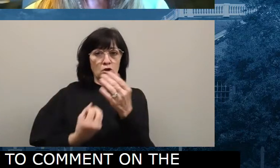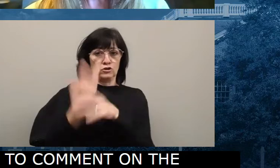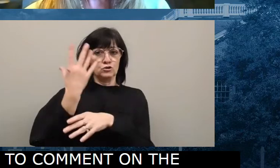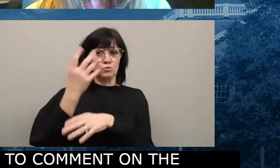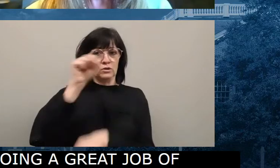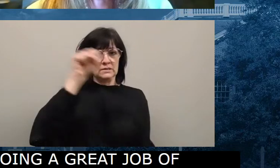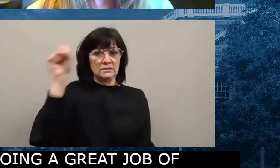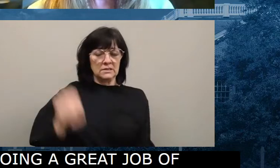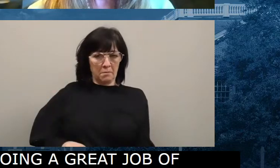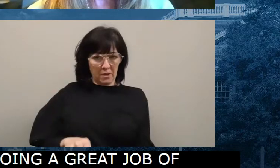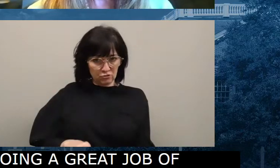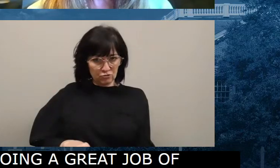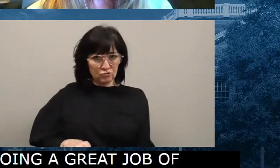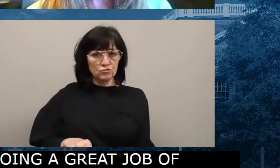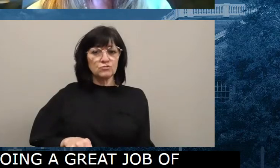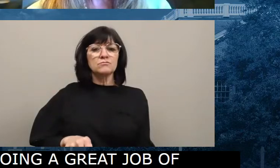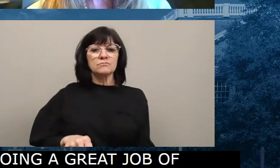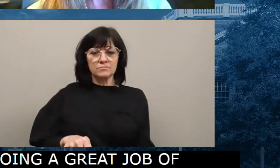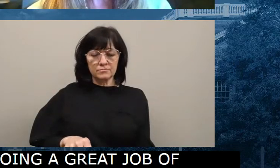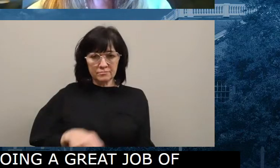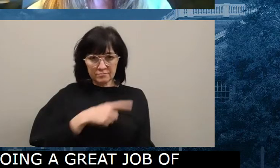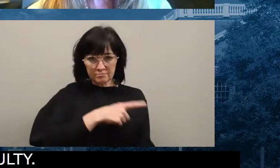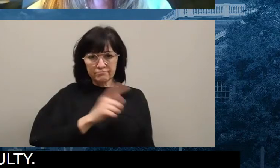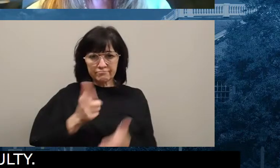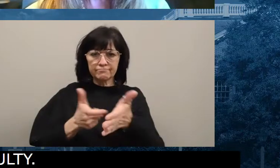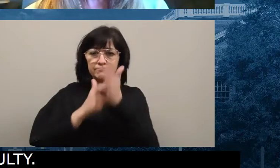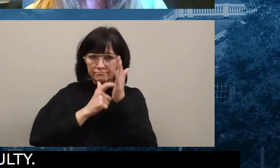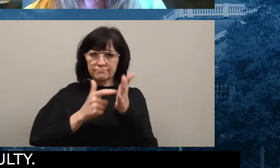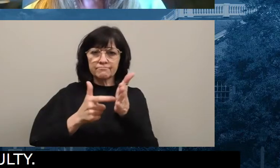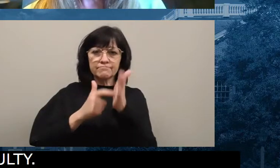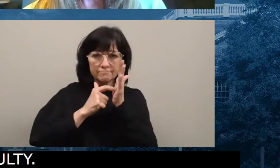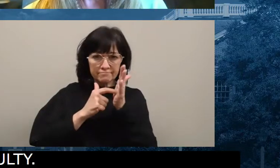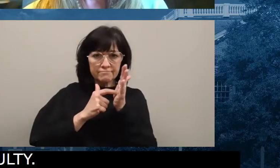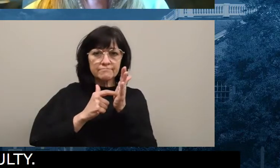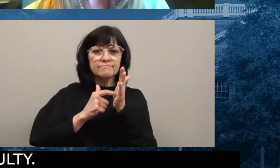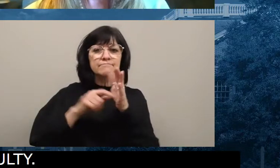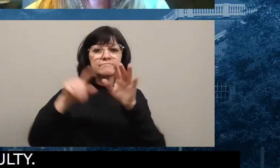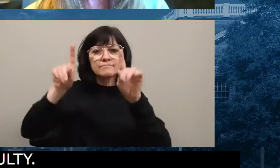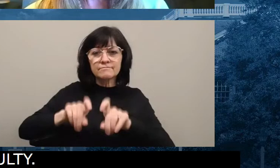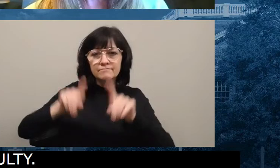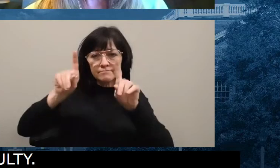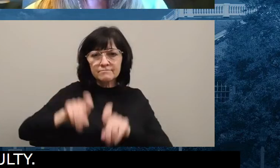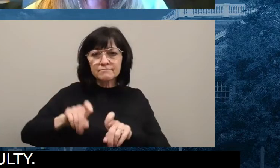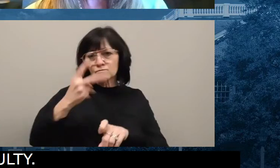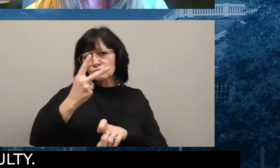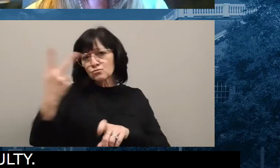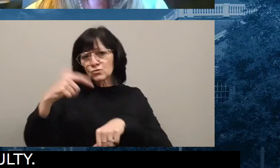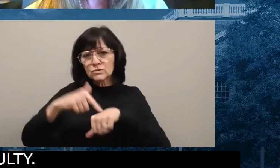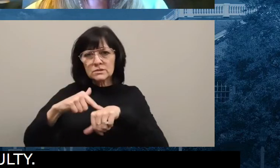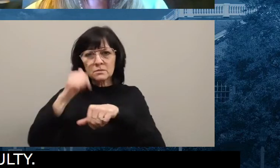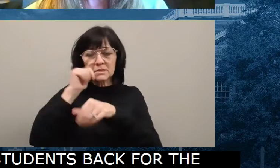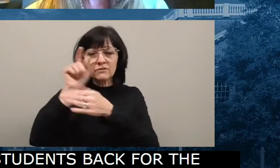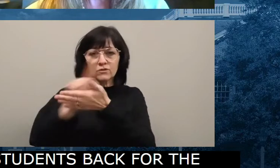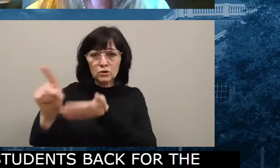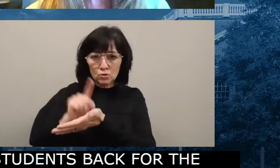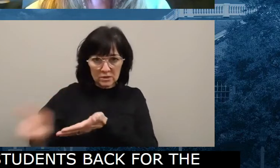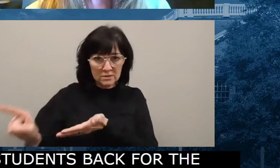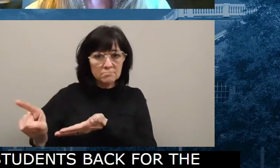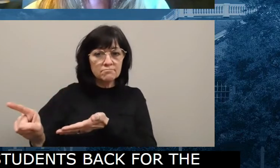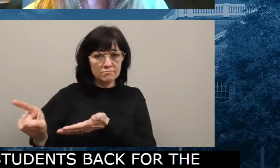semester, they mandated testing twice a week when everybody got back, and they had several positives. People were coming back,